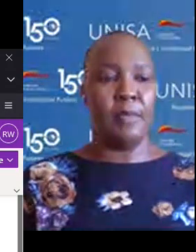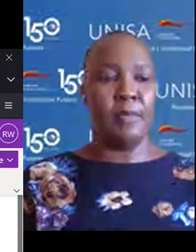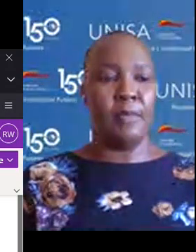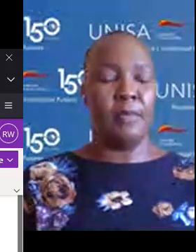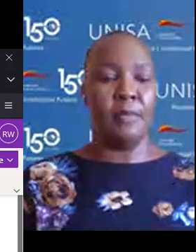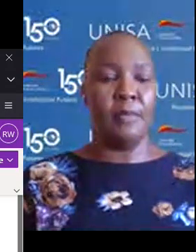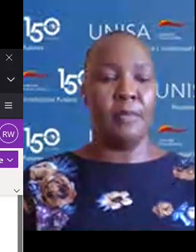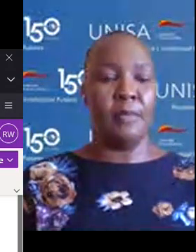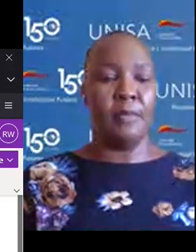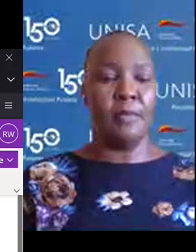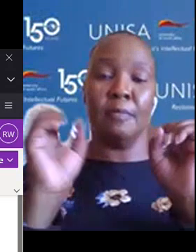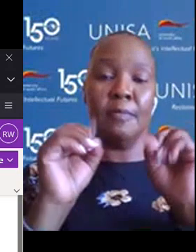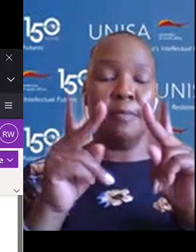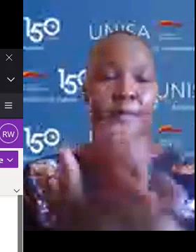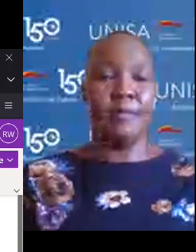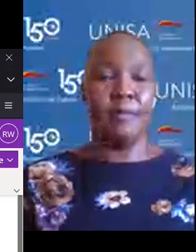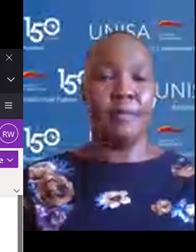Okay, so